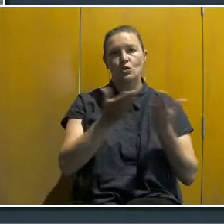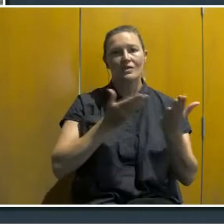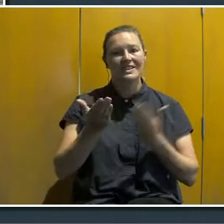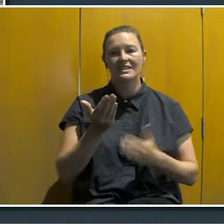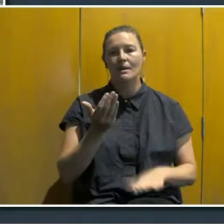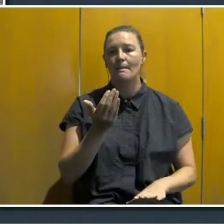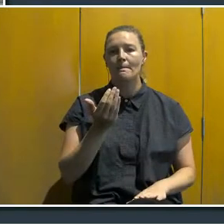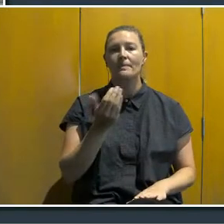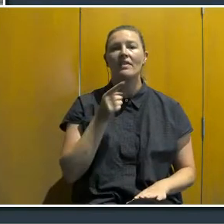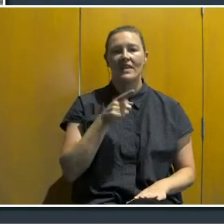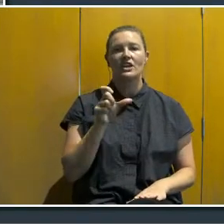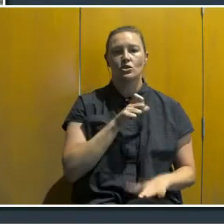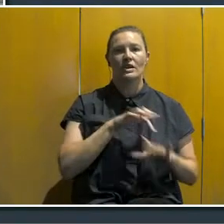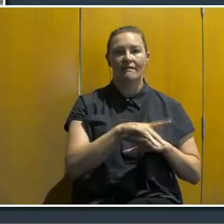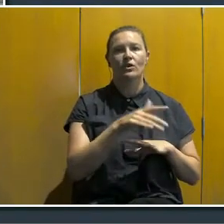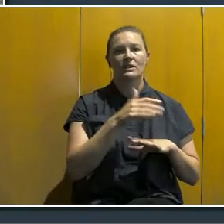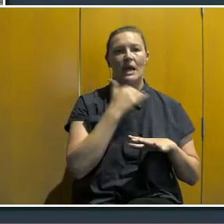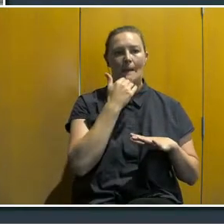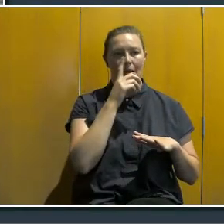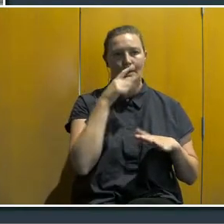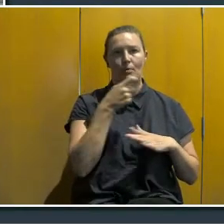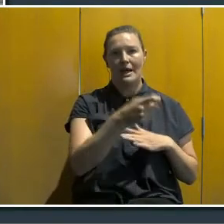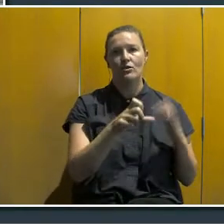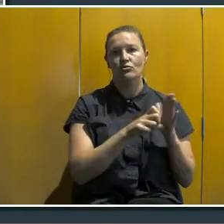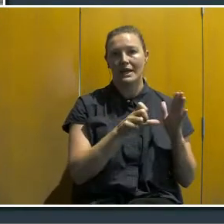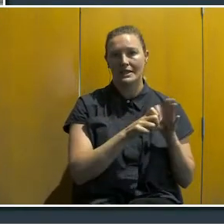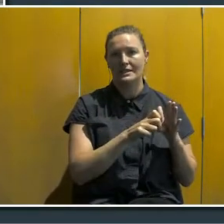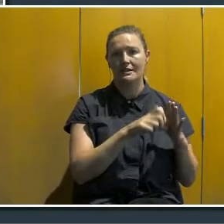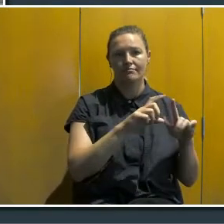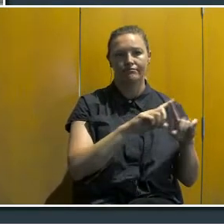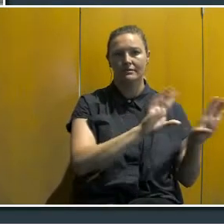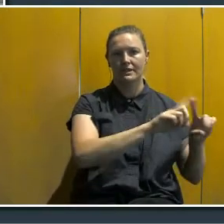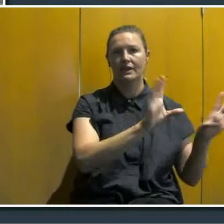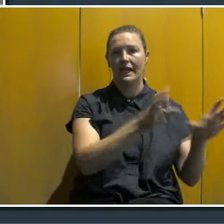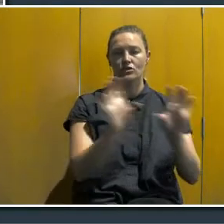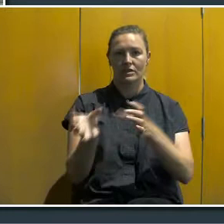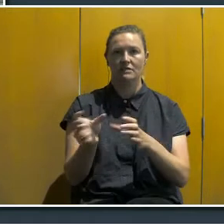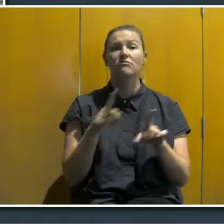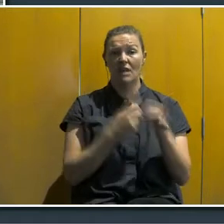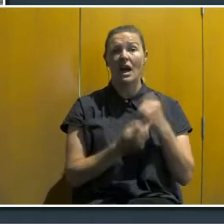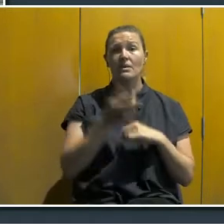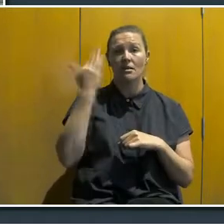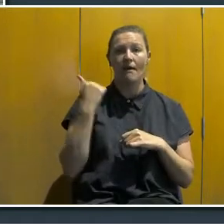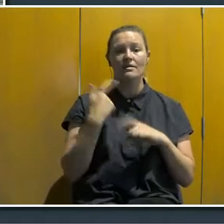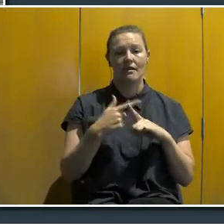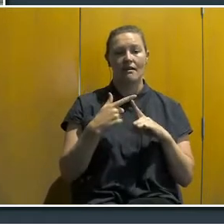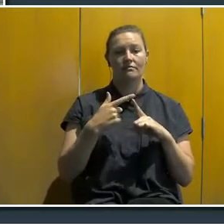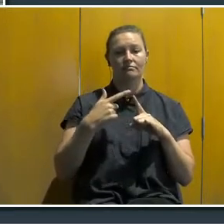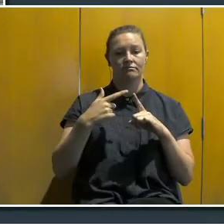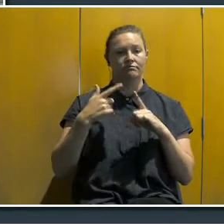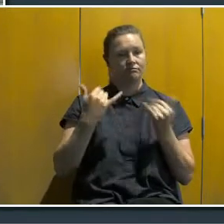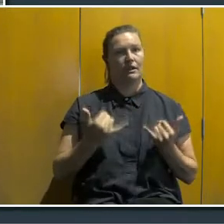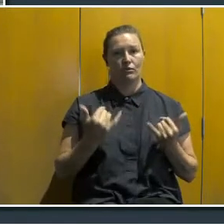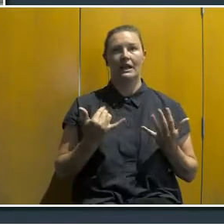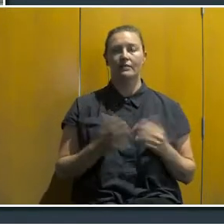amenities should influence the level of a differential rating as it appears to do at present and historically. Our family